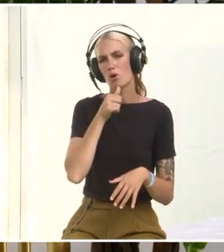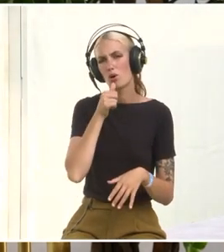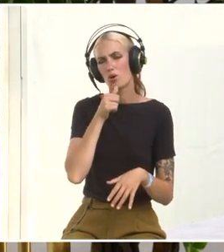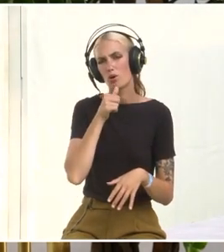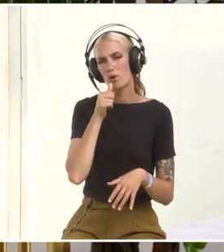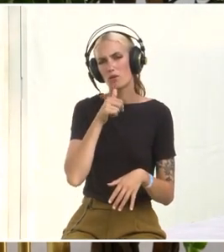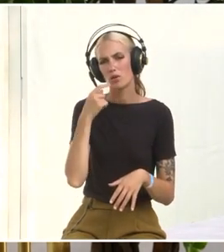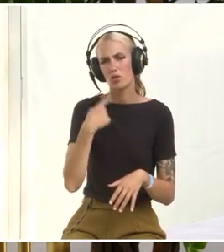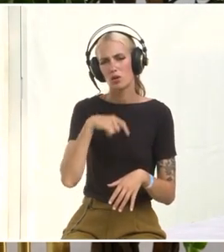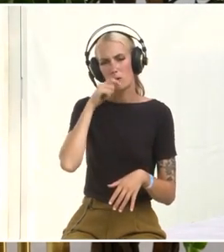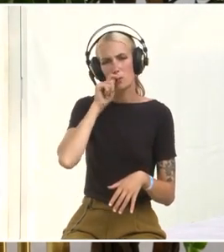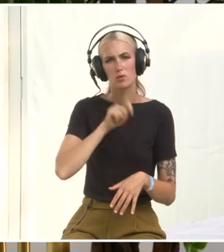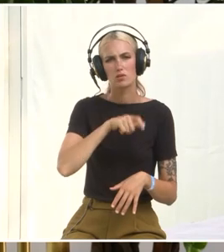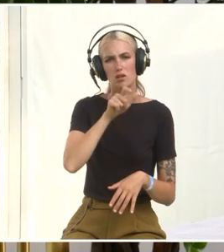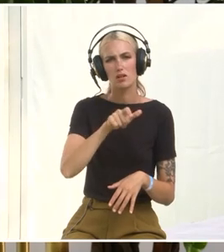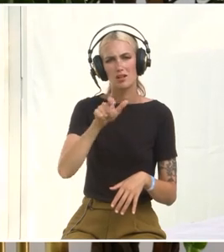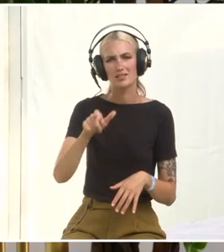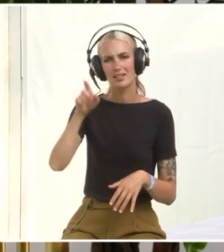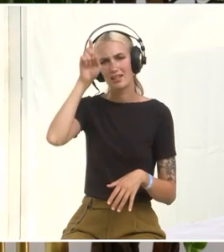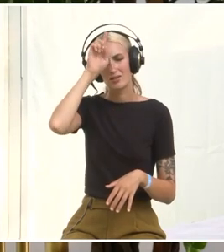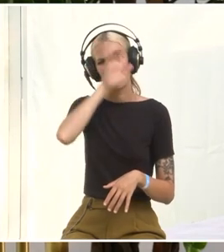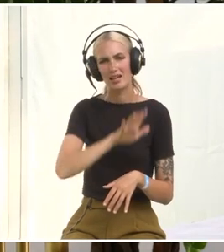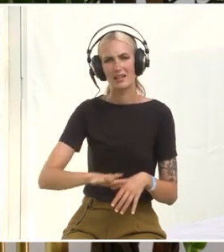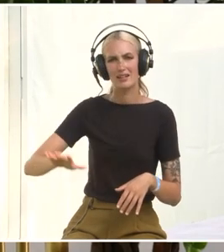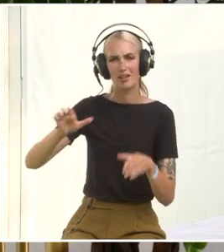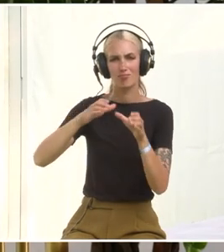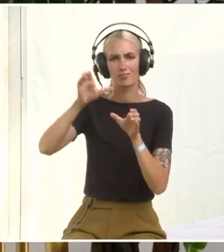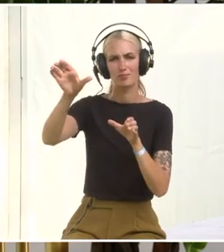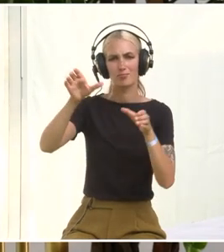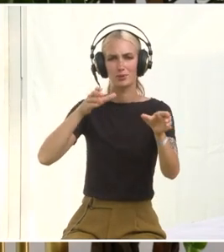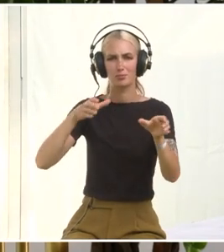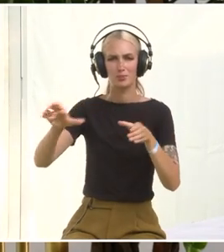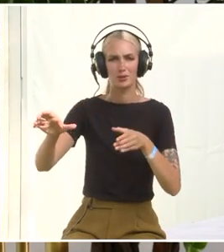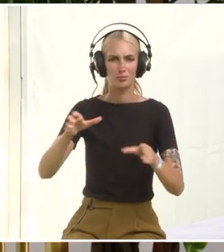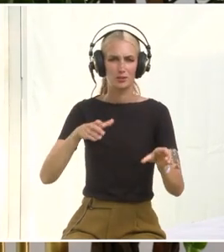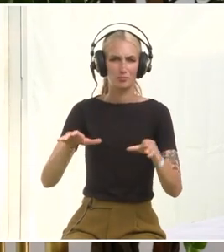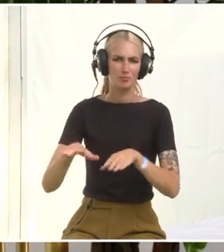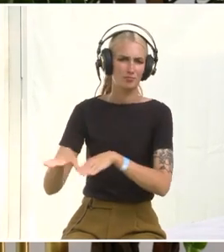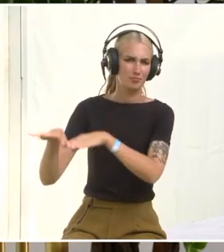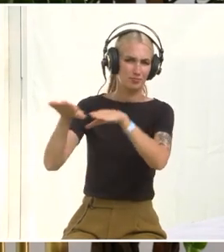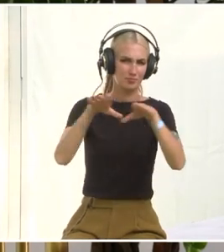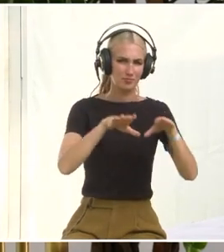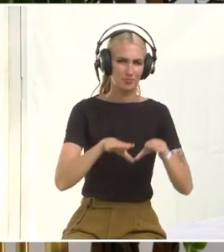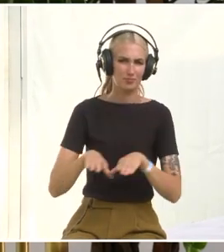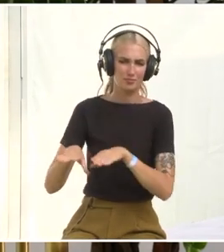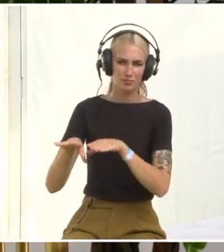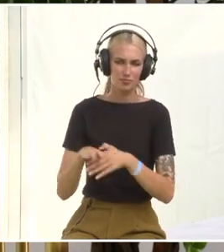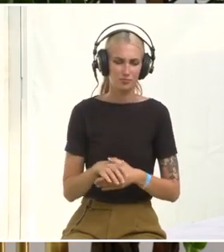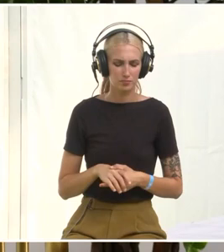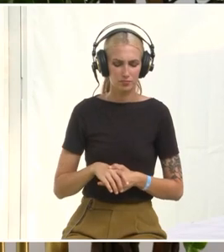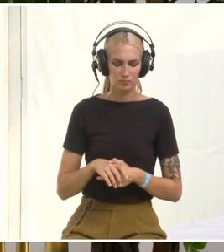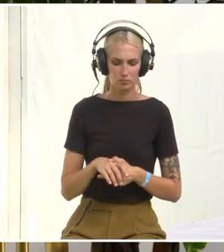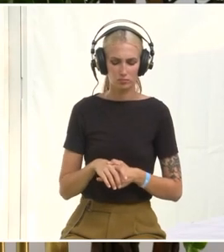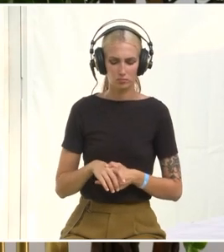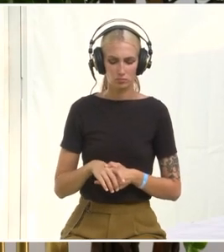redistribute Ukrainians more evenly across the country, so also outside the major cities. And maybe from here we